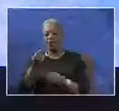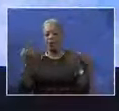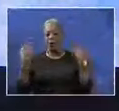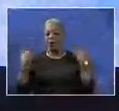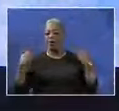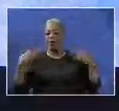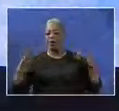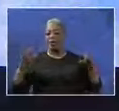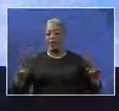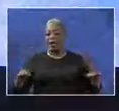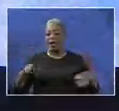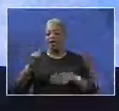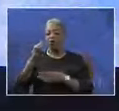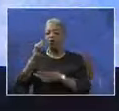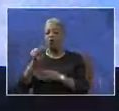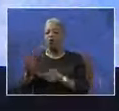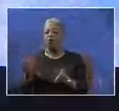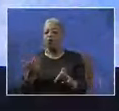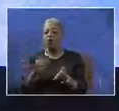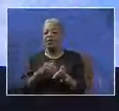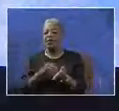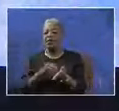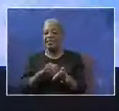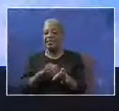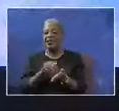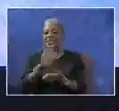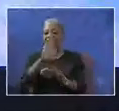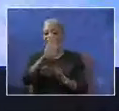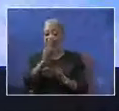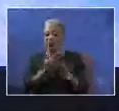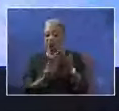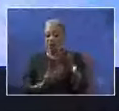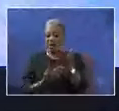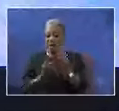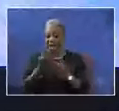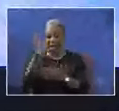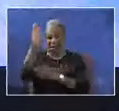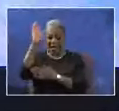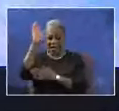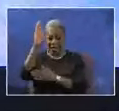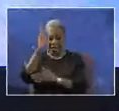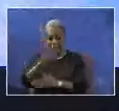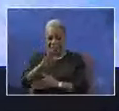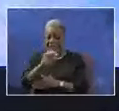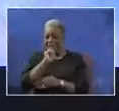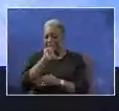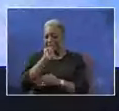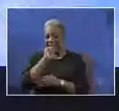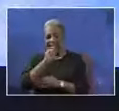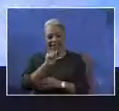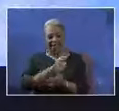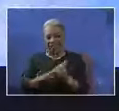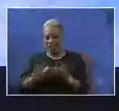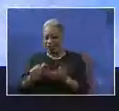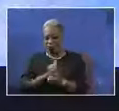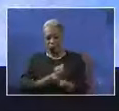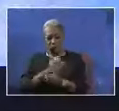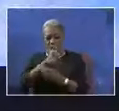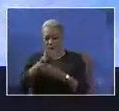repeat. I want you to hold your hand. And instead of wiping out